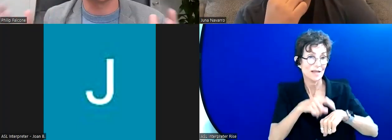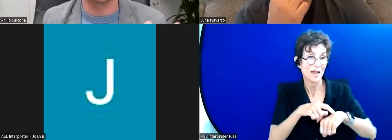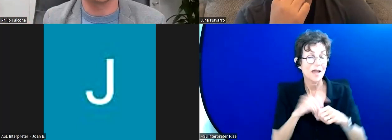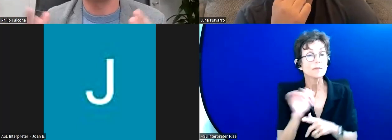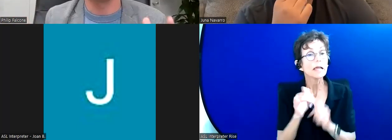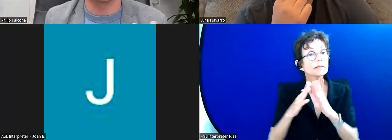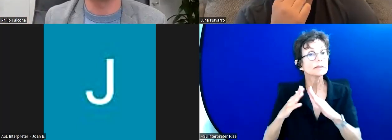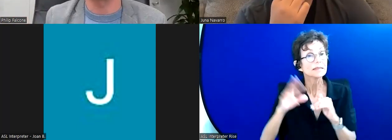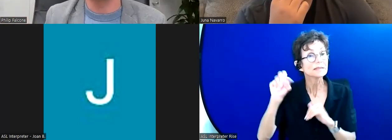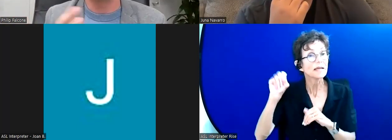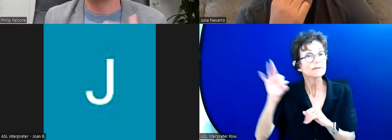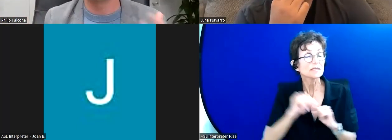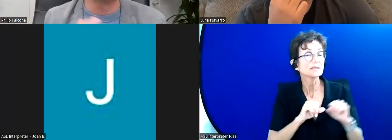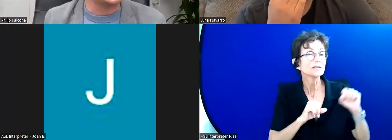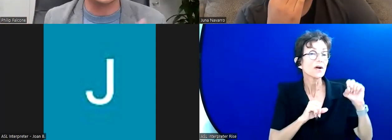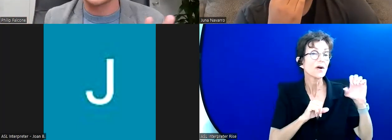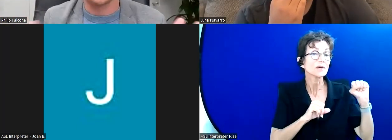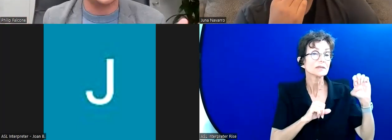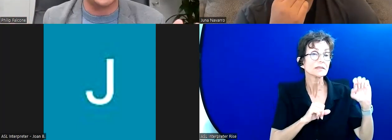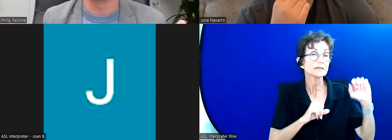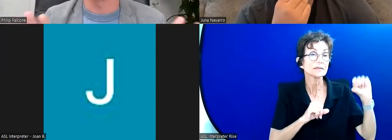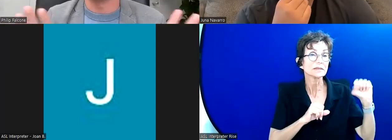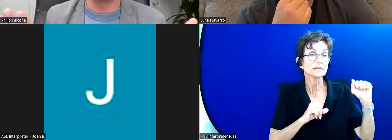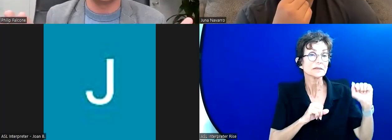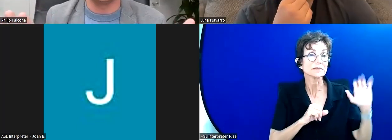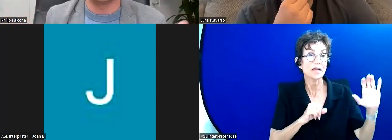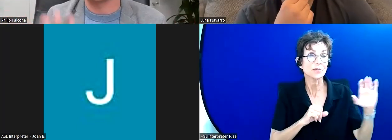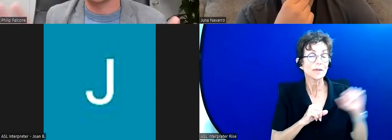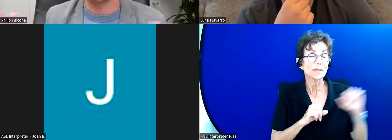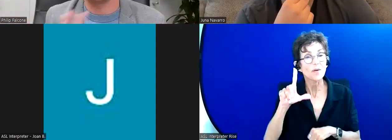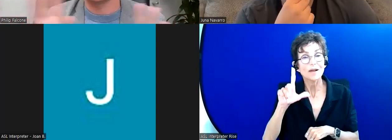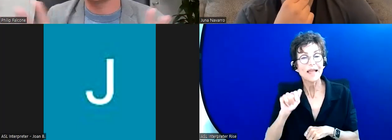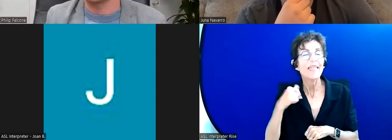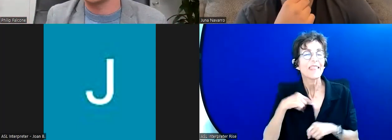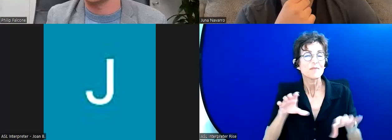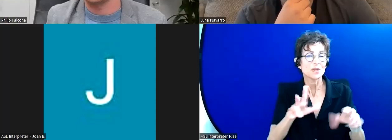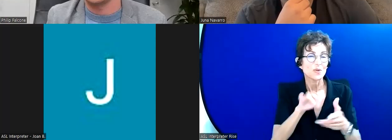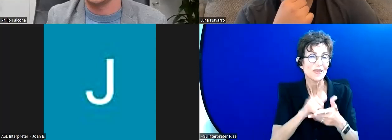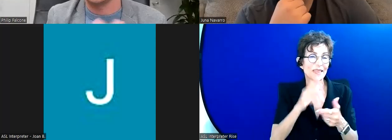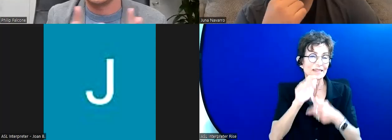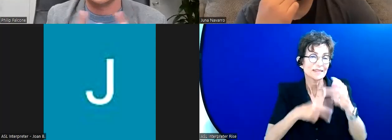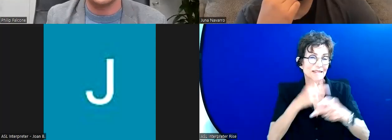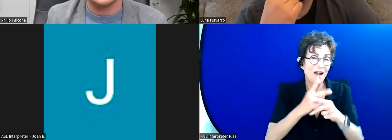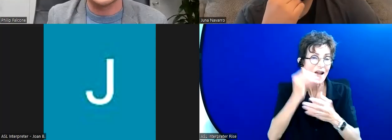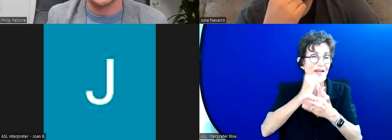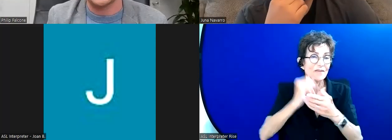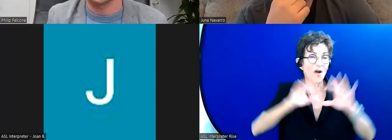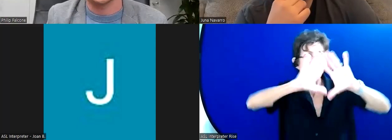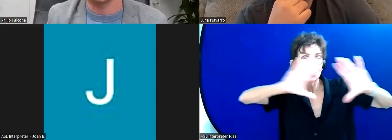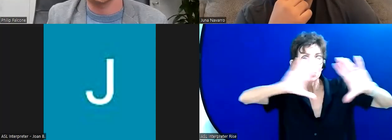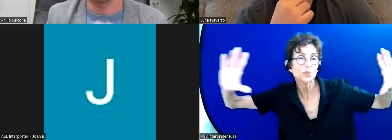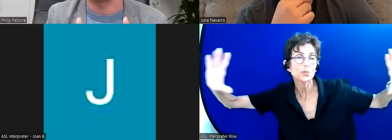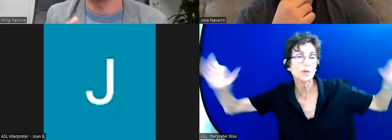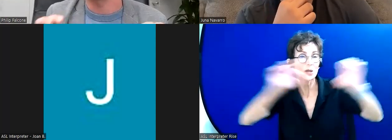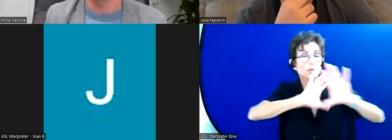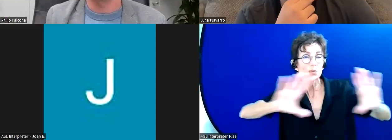Francisco, Sacramento, Los Angeles, they've been at this art game for a long time. San Diego being one, and Sacramento in particular